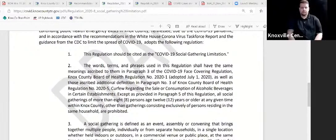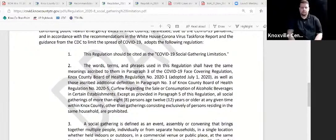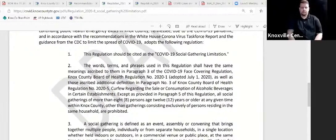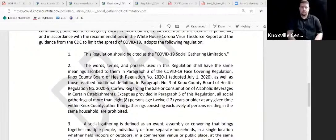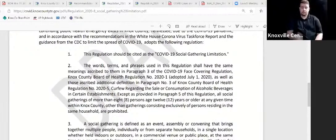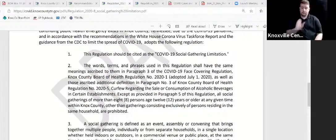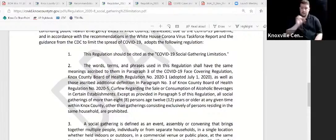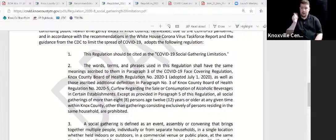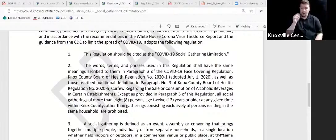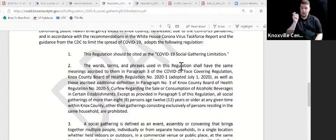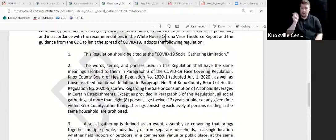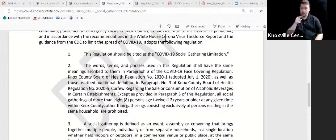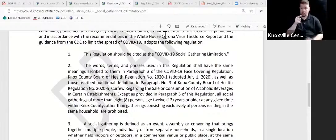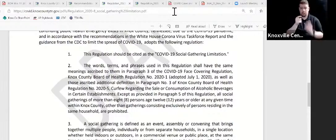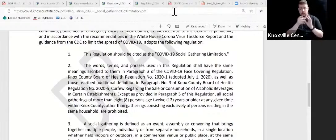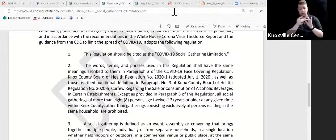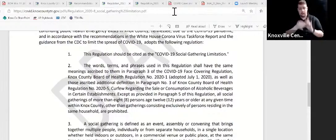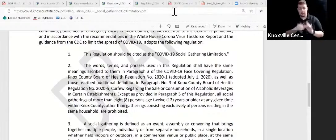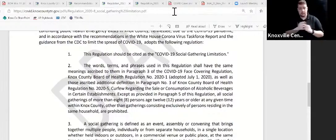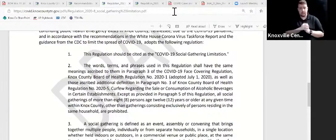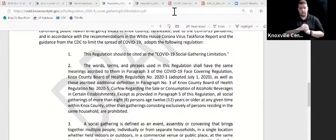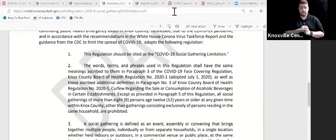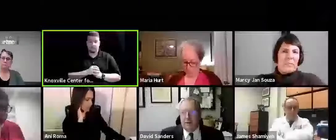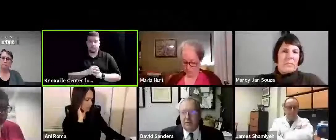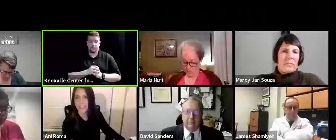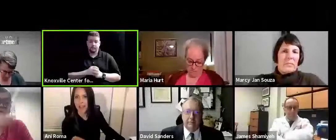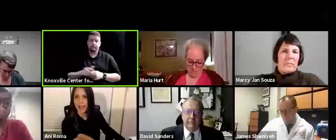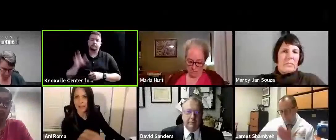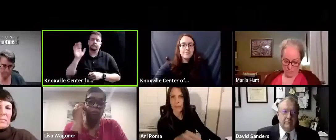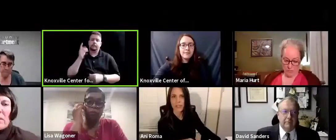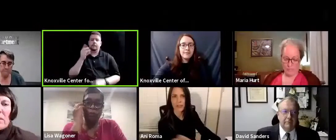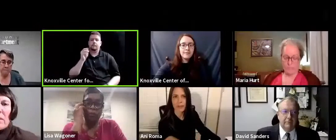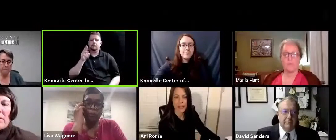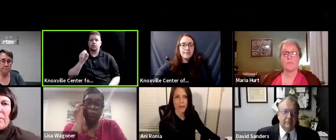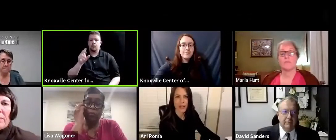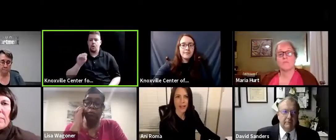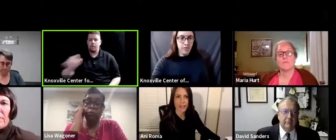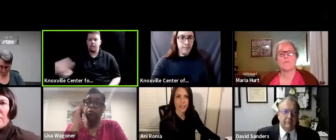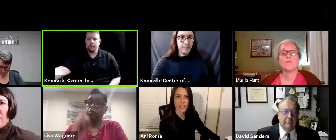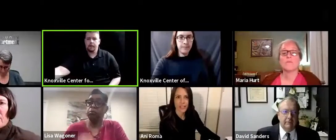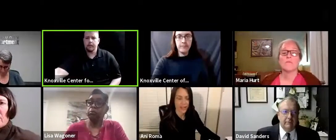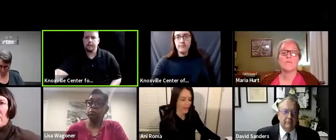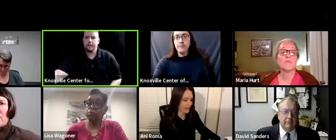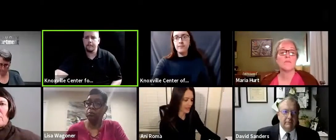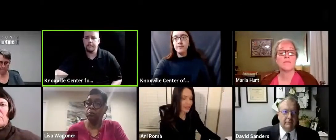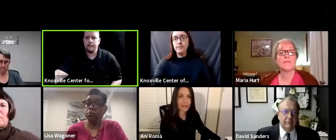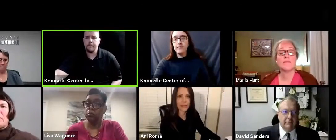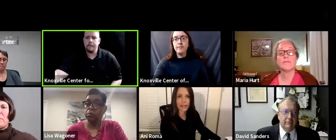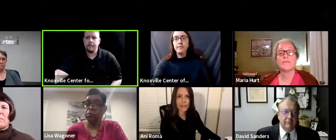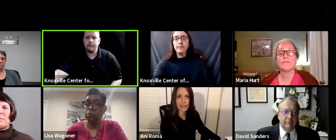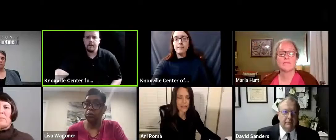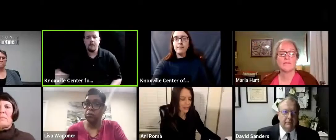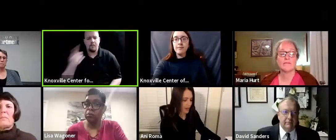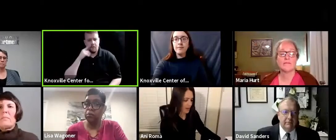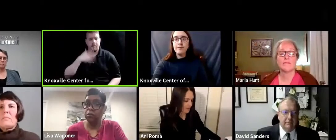Any other questions, comments? I have a question, just for my own knowledge, because now this